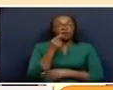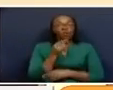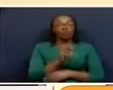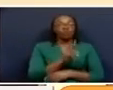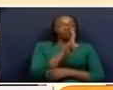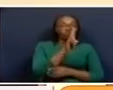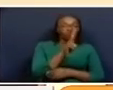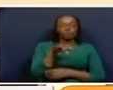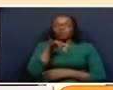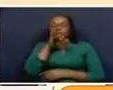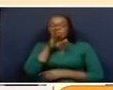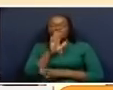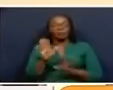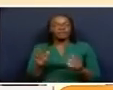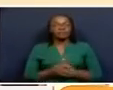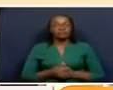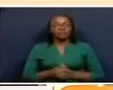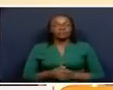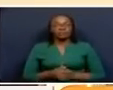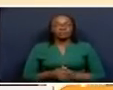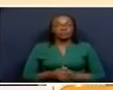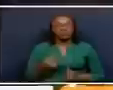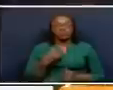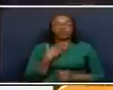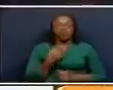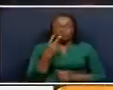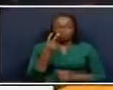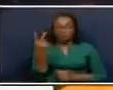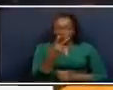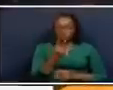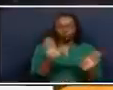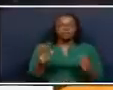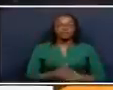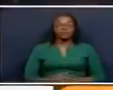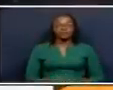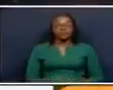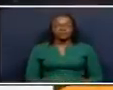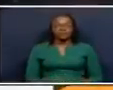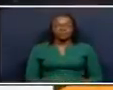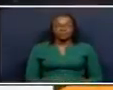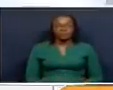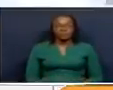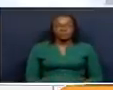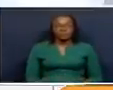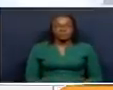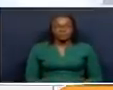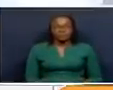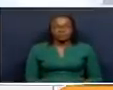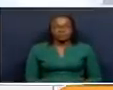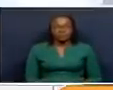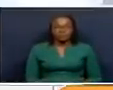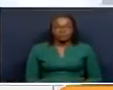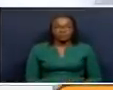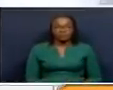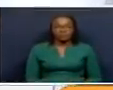Odinga, Uhuru Muigai Kenyatta. Those are the ones that I want to see. Yeah. Trust PLO to add two new words to the dictionary.